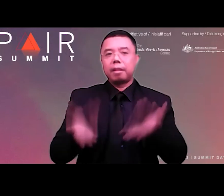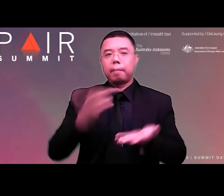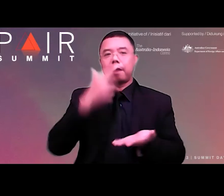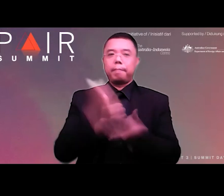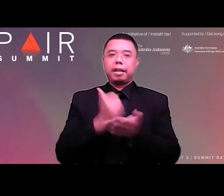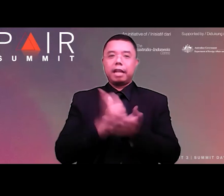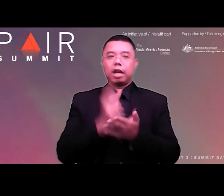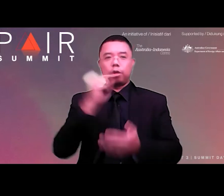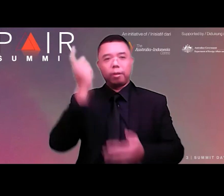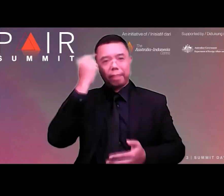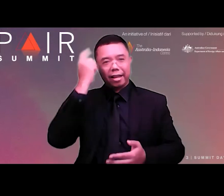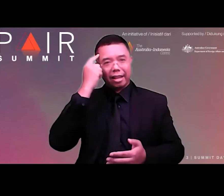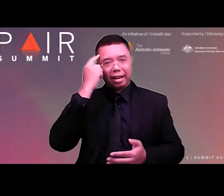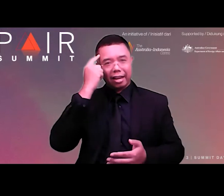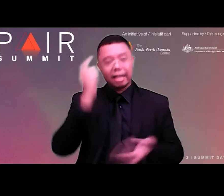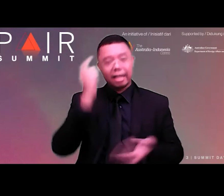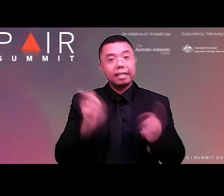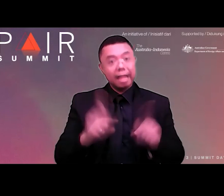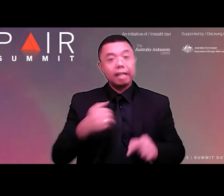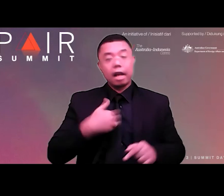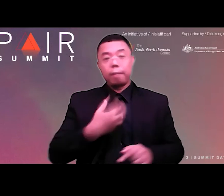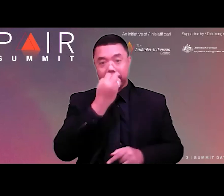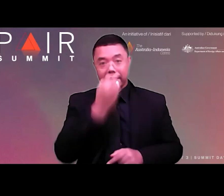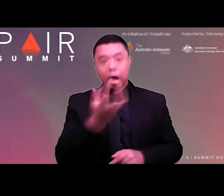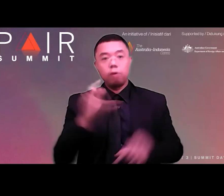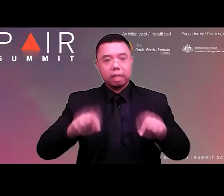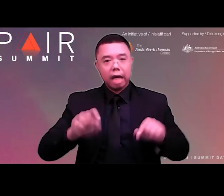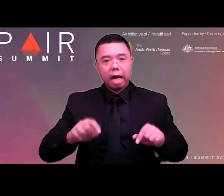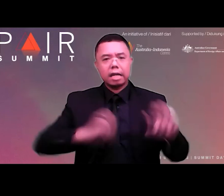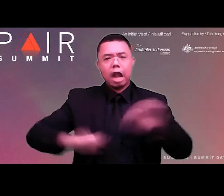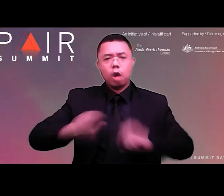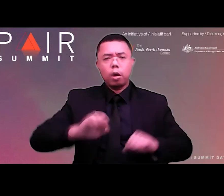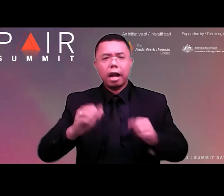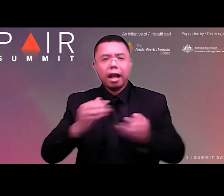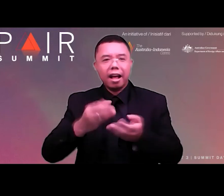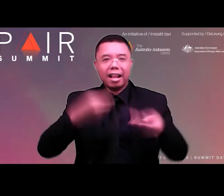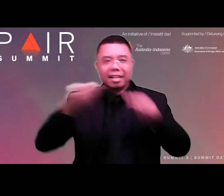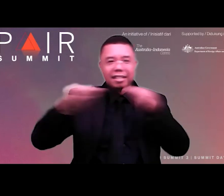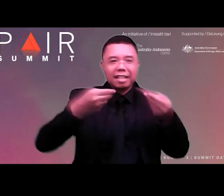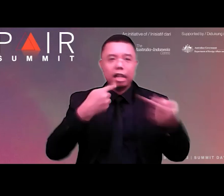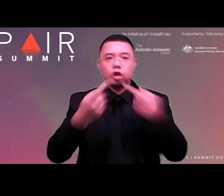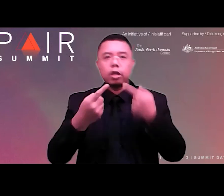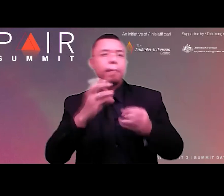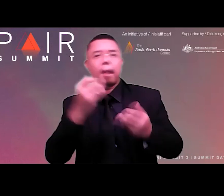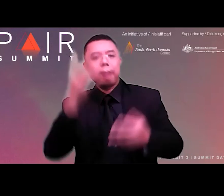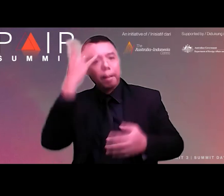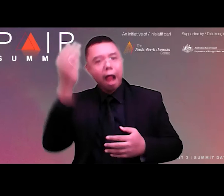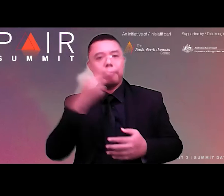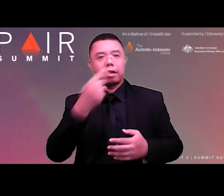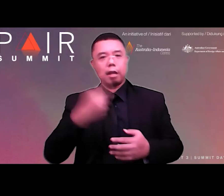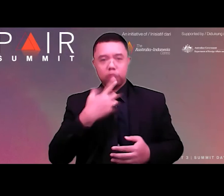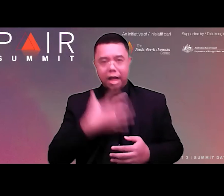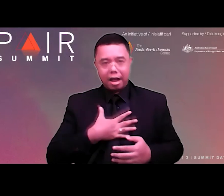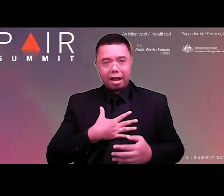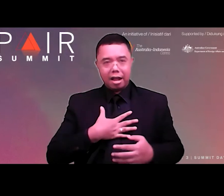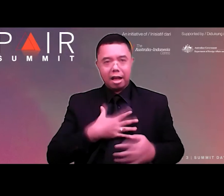do now, though, is to share with you some experience that we had working with the government during the